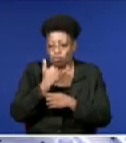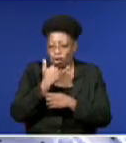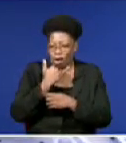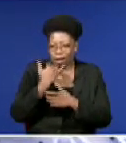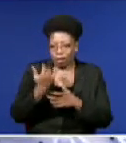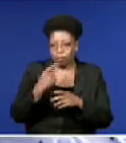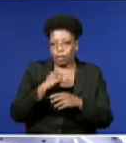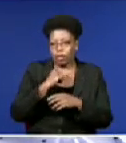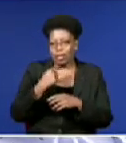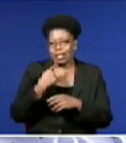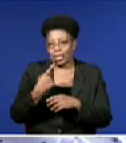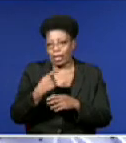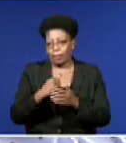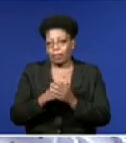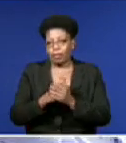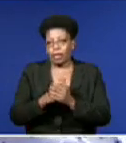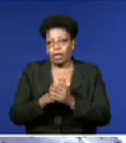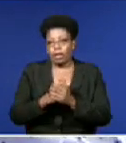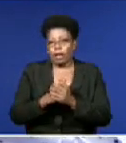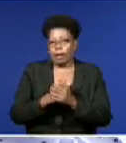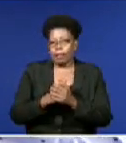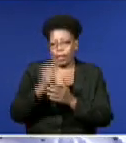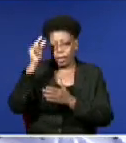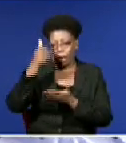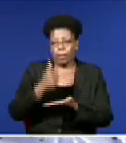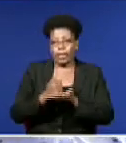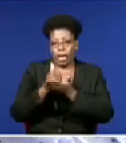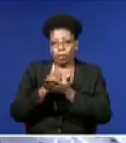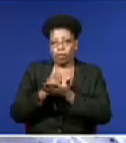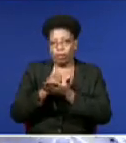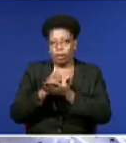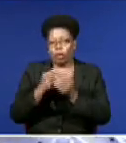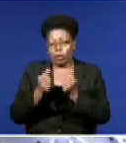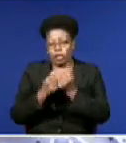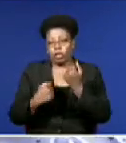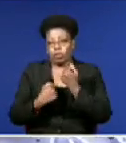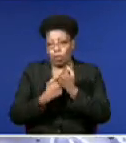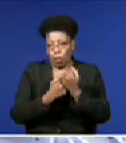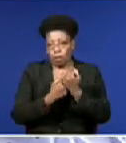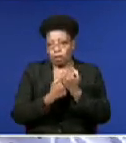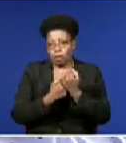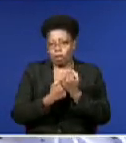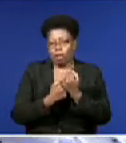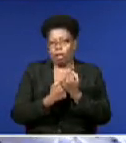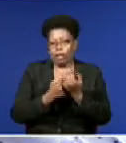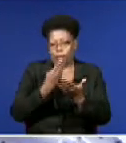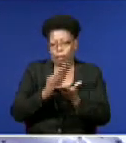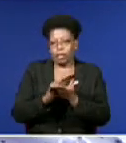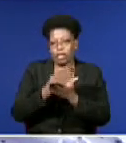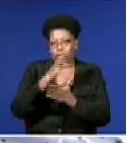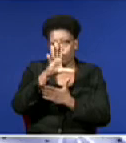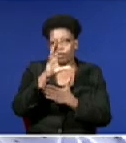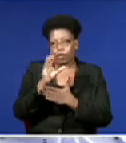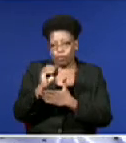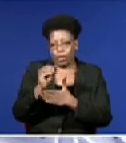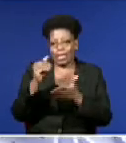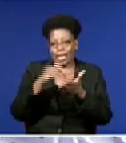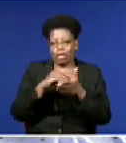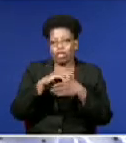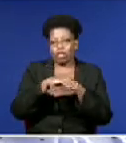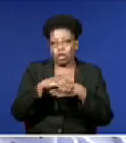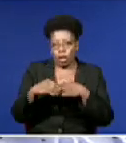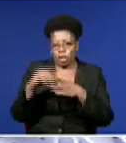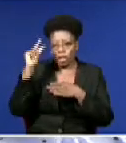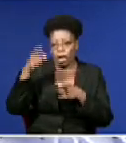some support. The budget for this event is $50,000. The government has given us $25,000. It still does